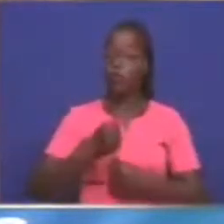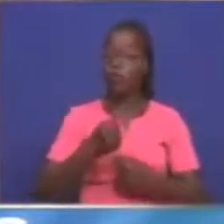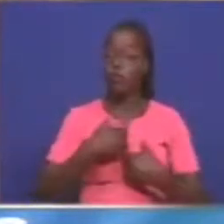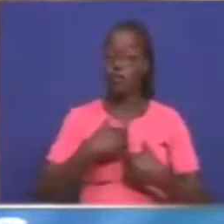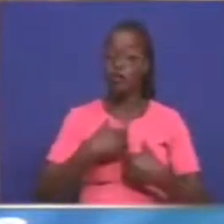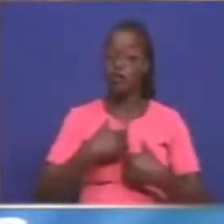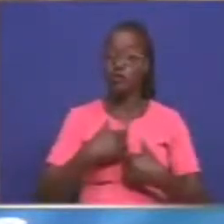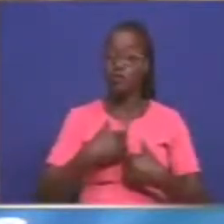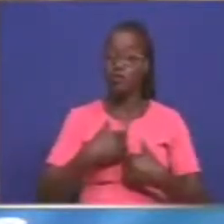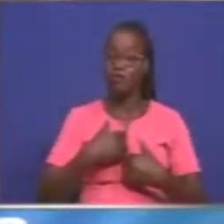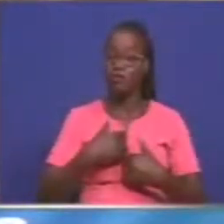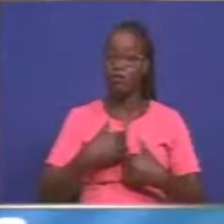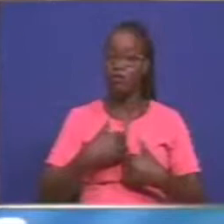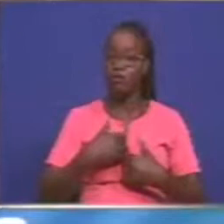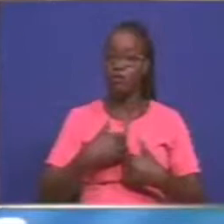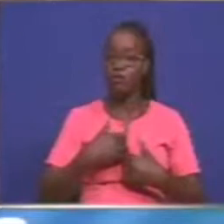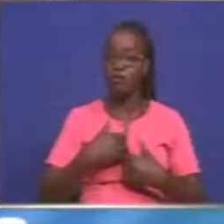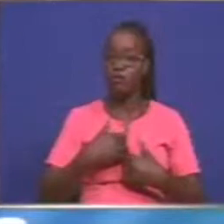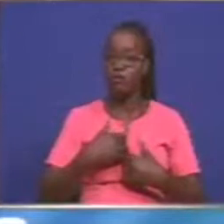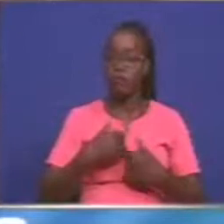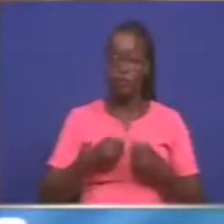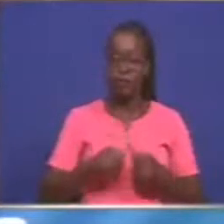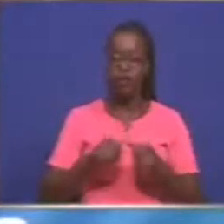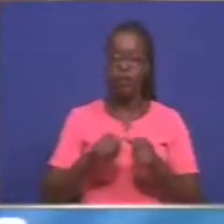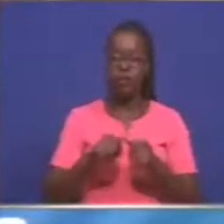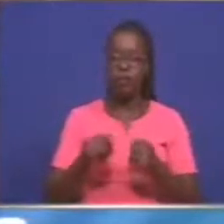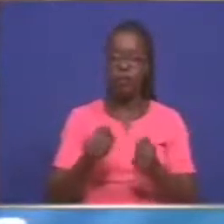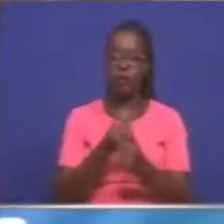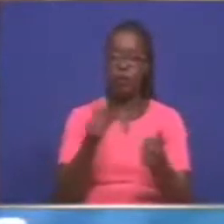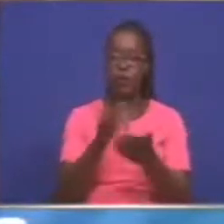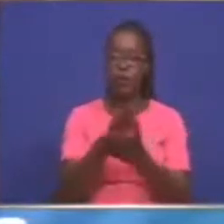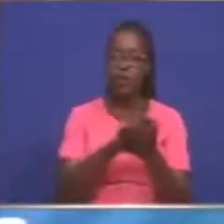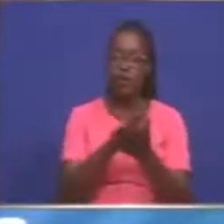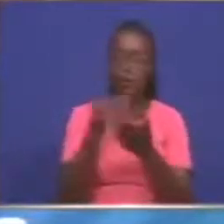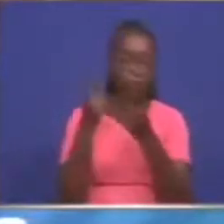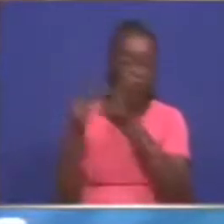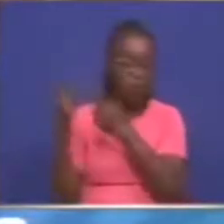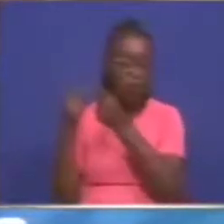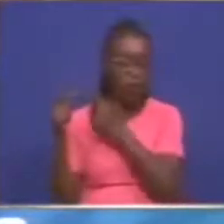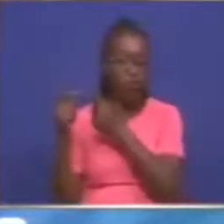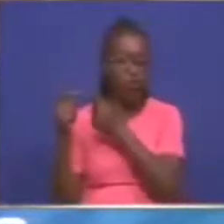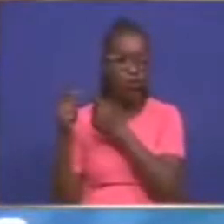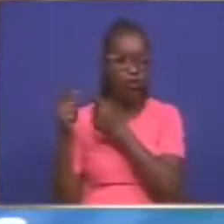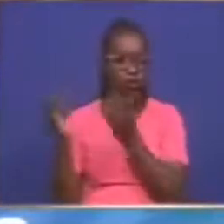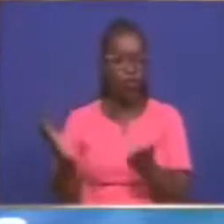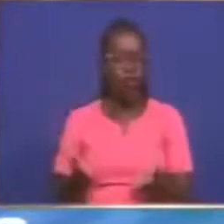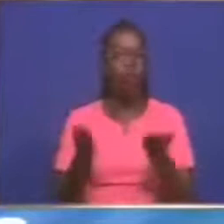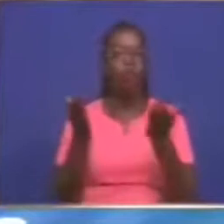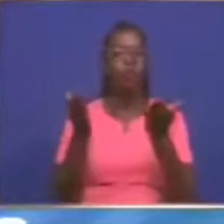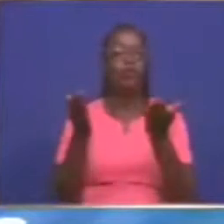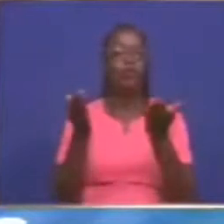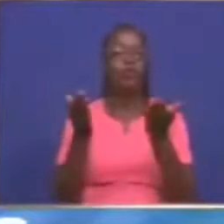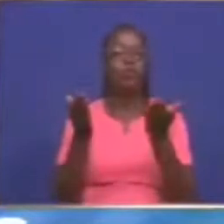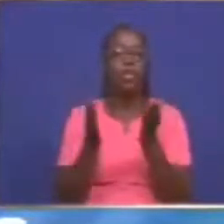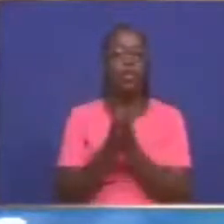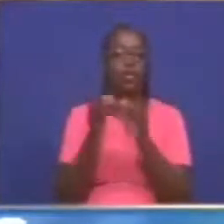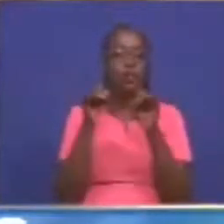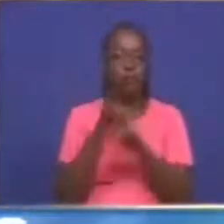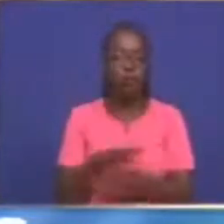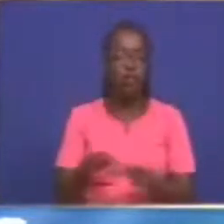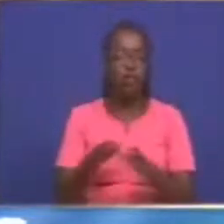President, that you will maintain the well-established tradition of promoting the bilateral and